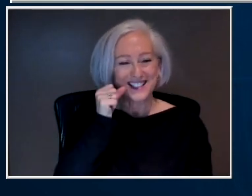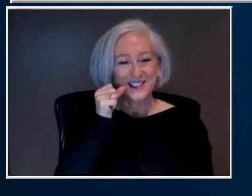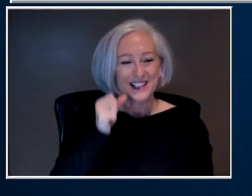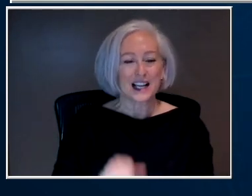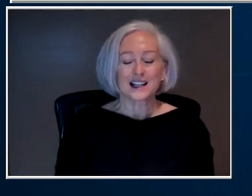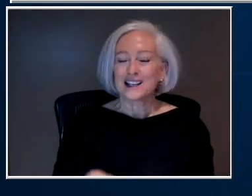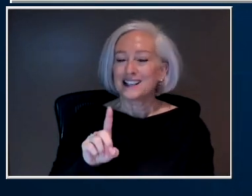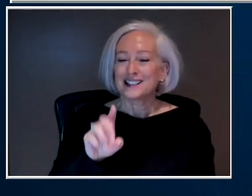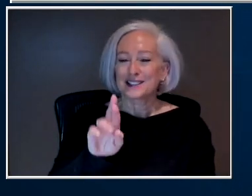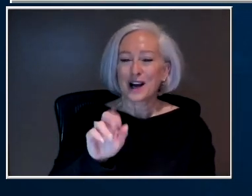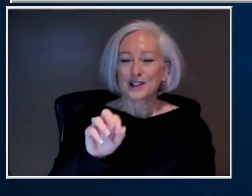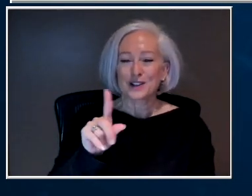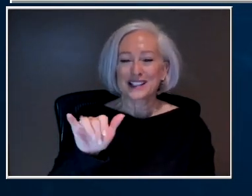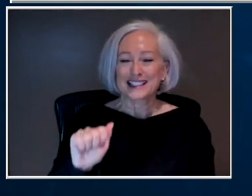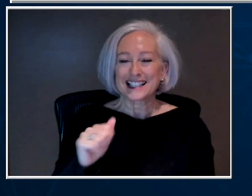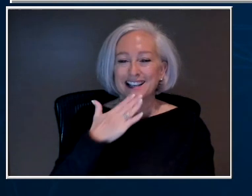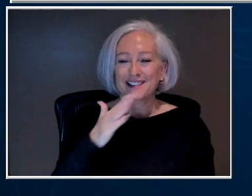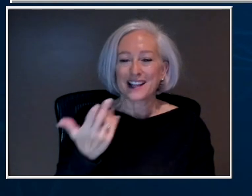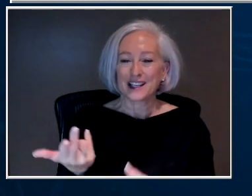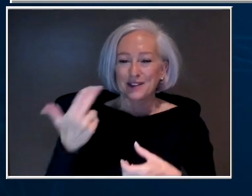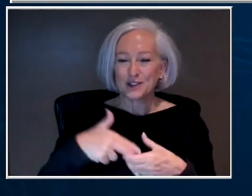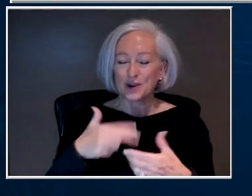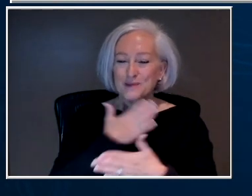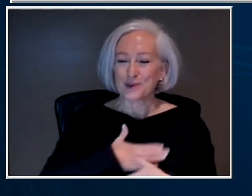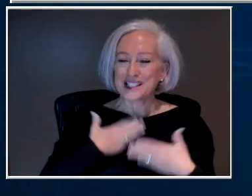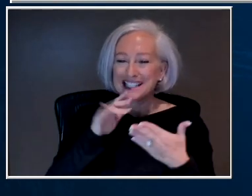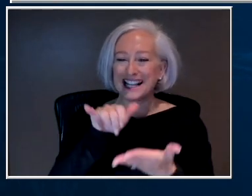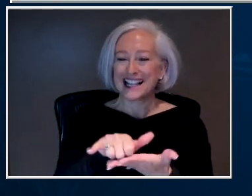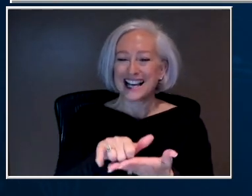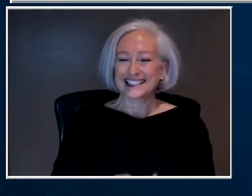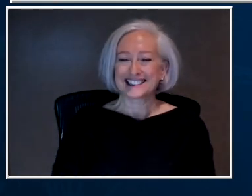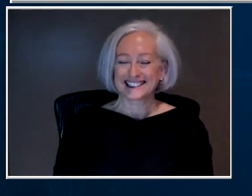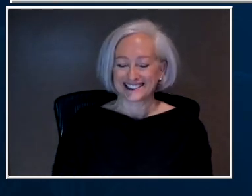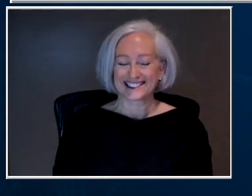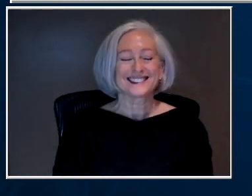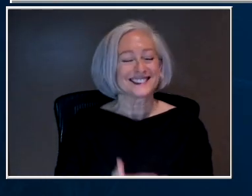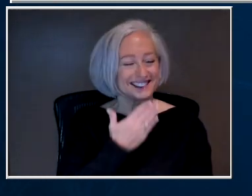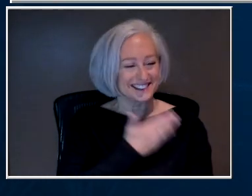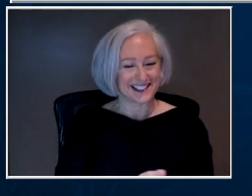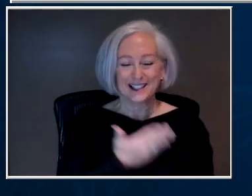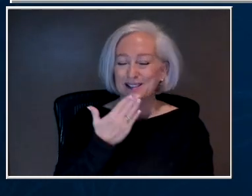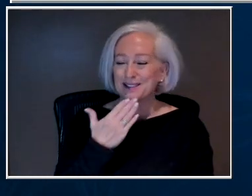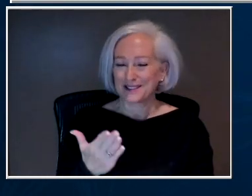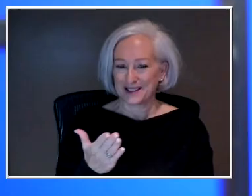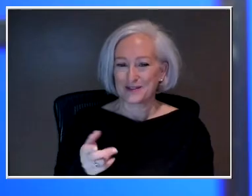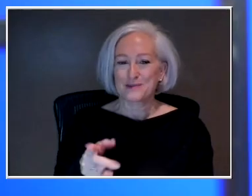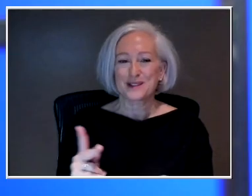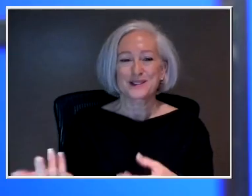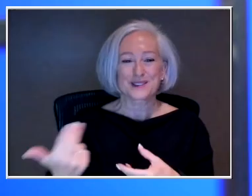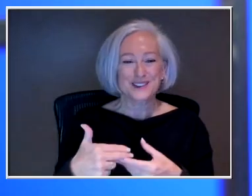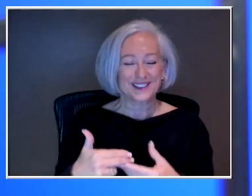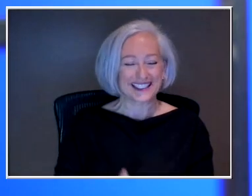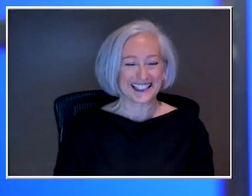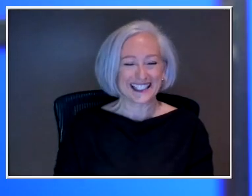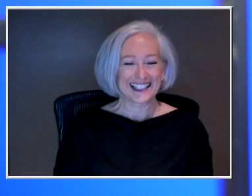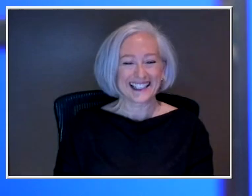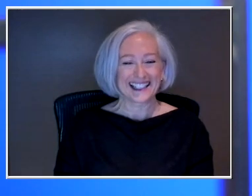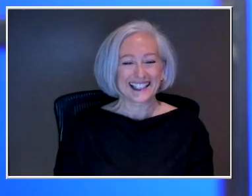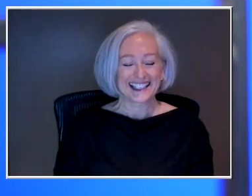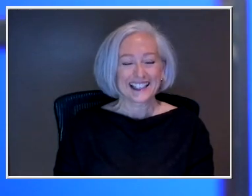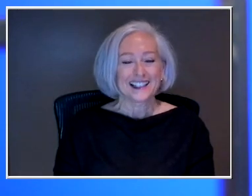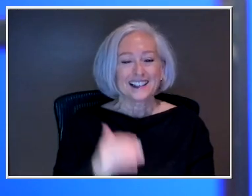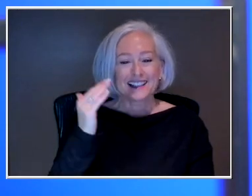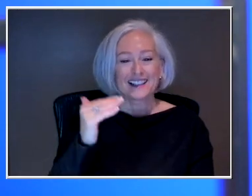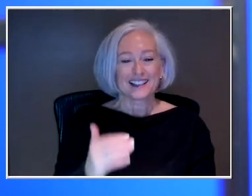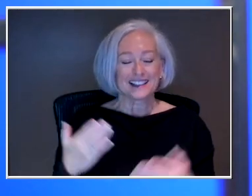so much for joining us. We appreciate it. Great, thanks. Thank you. Thank you for having me. You bet, you bet. Turning to today's